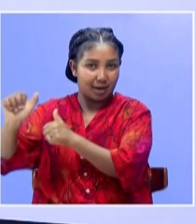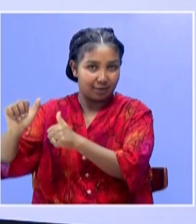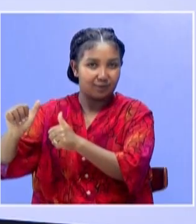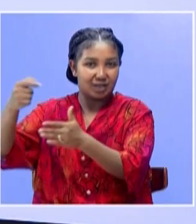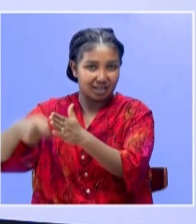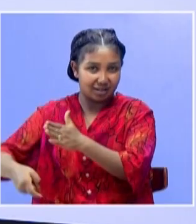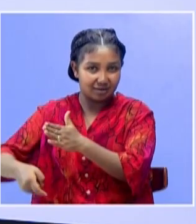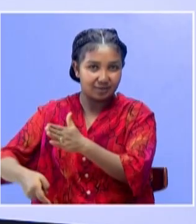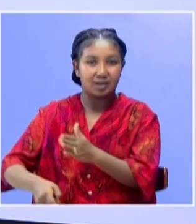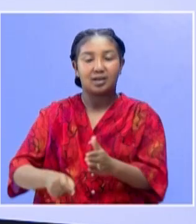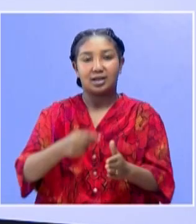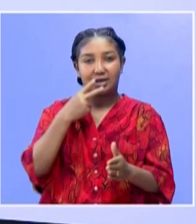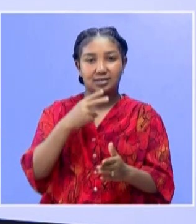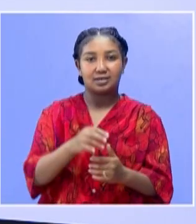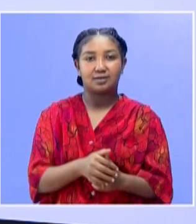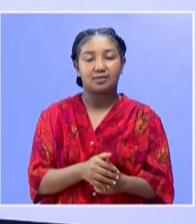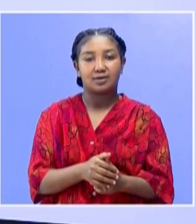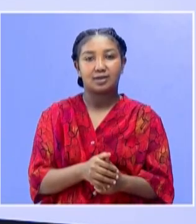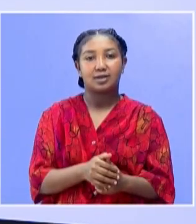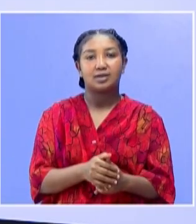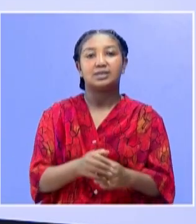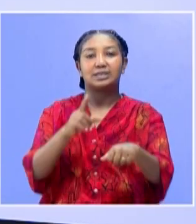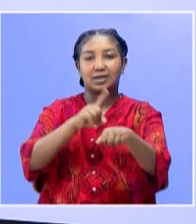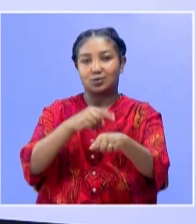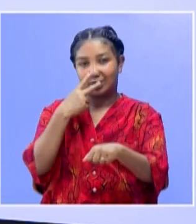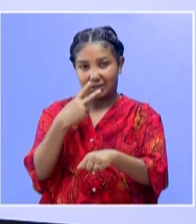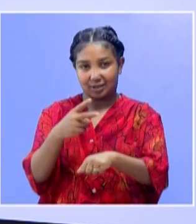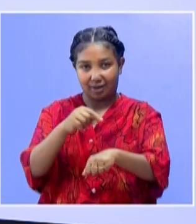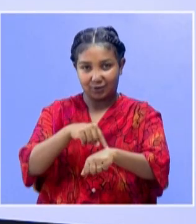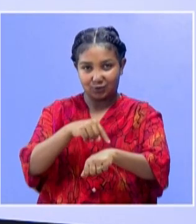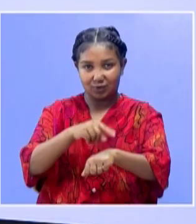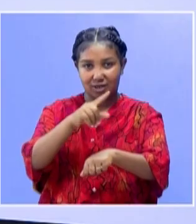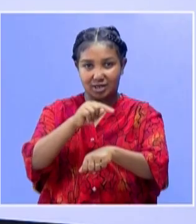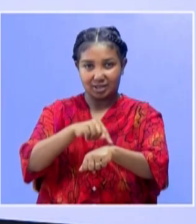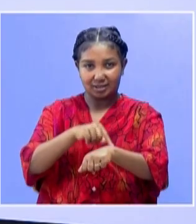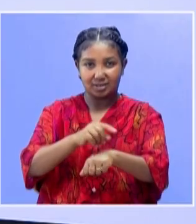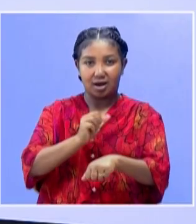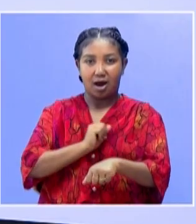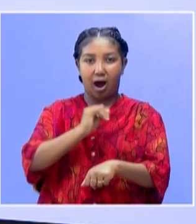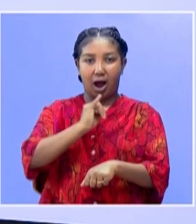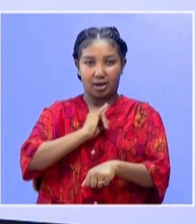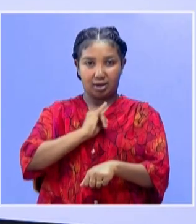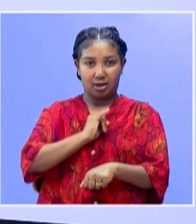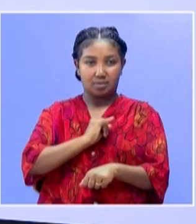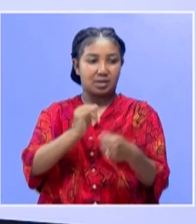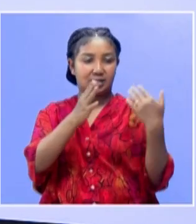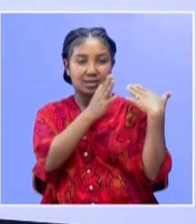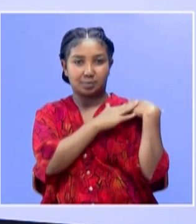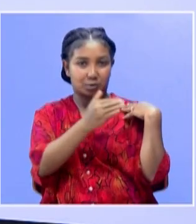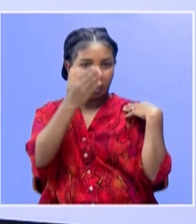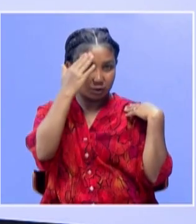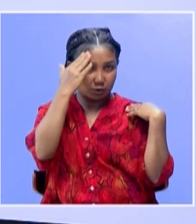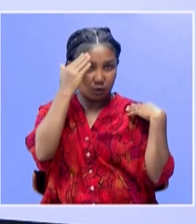result. Let us see about the tense. Okay? I is our subject, as you